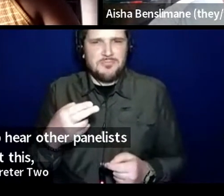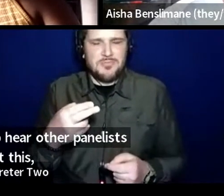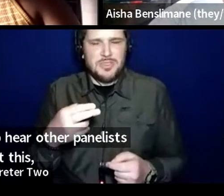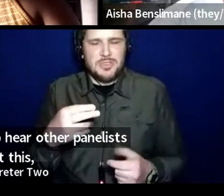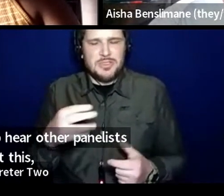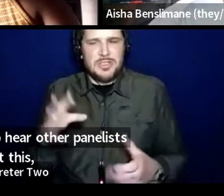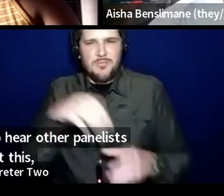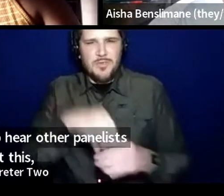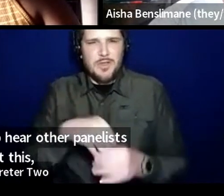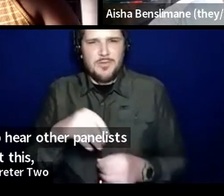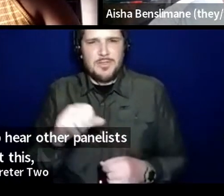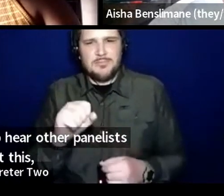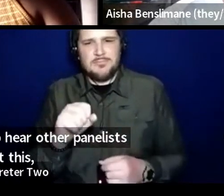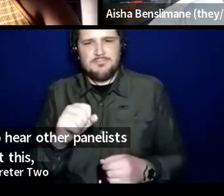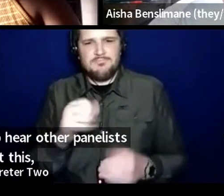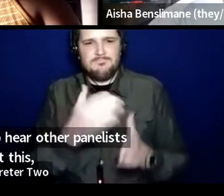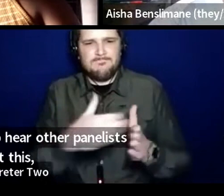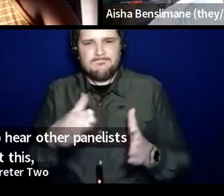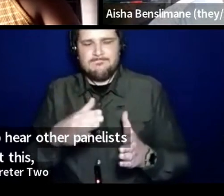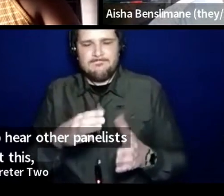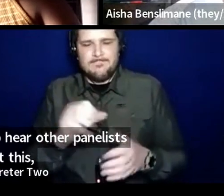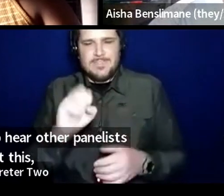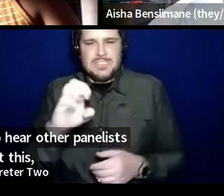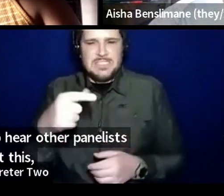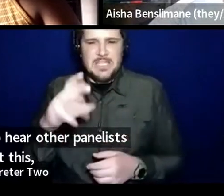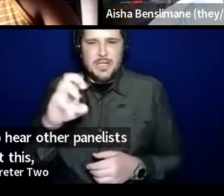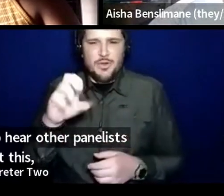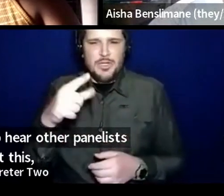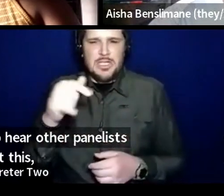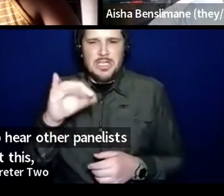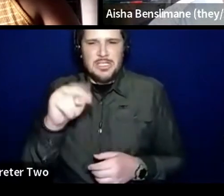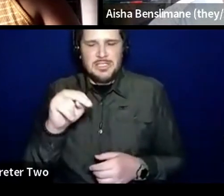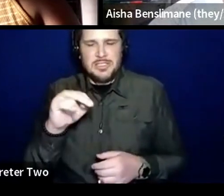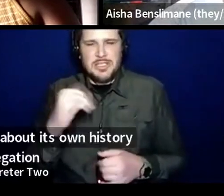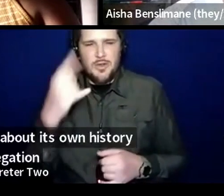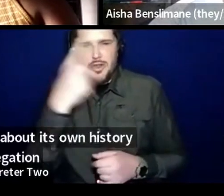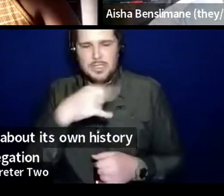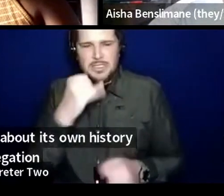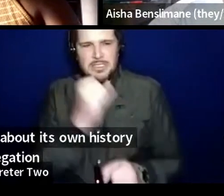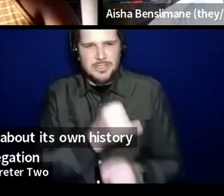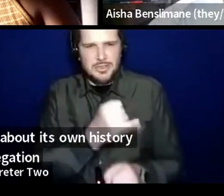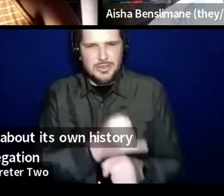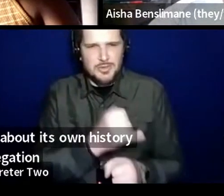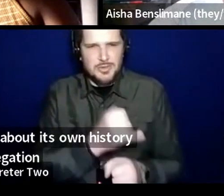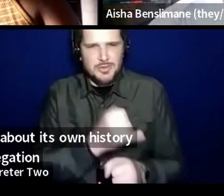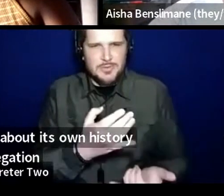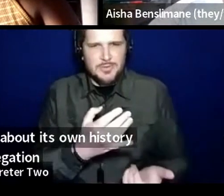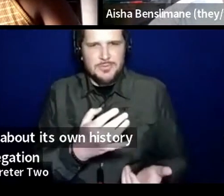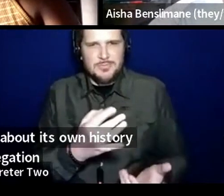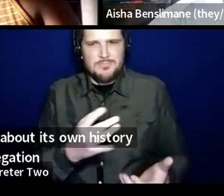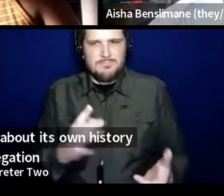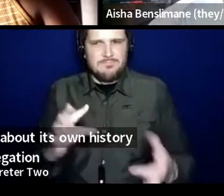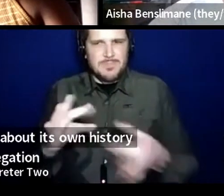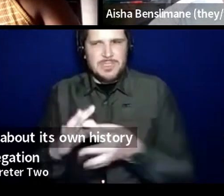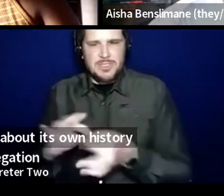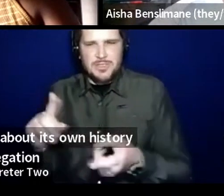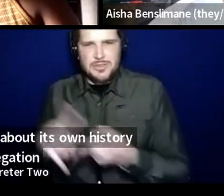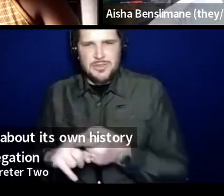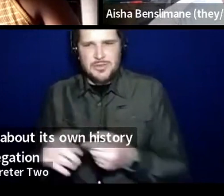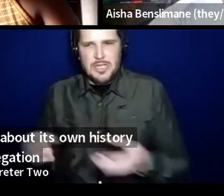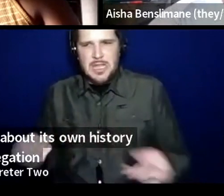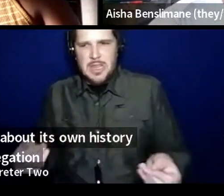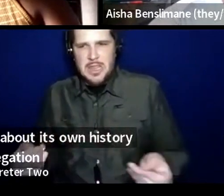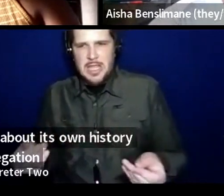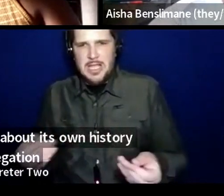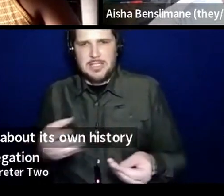segregation and how that looks institutionally in terms of connected to land